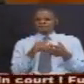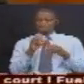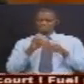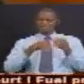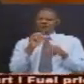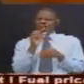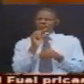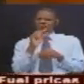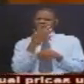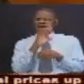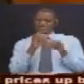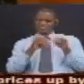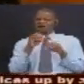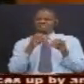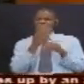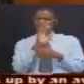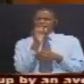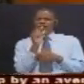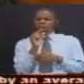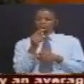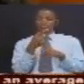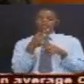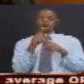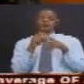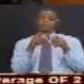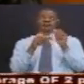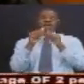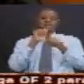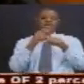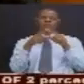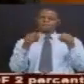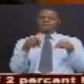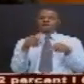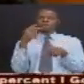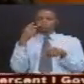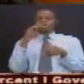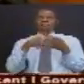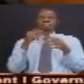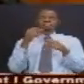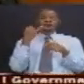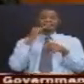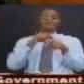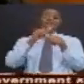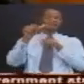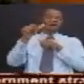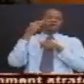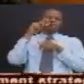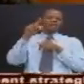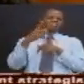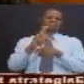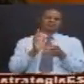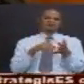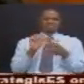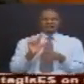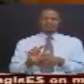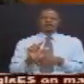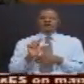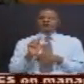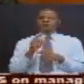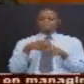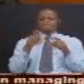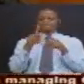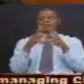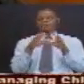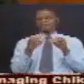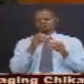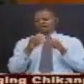have from last year their siblings only that they cannot be seen uh from a distance because they're still small but people are planting right